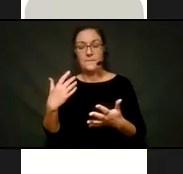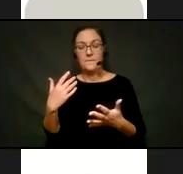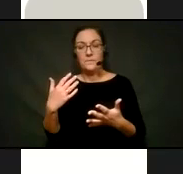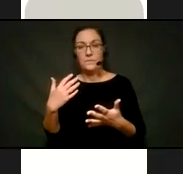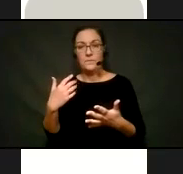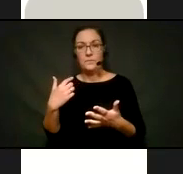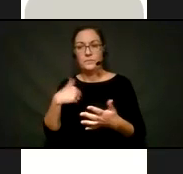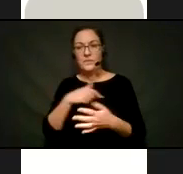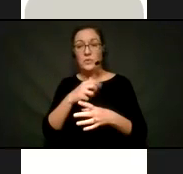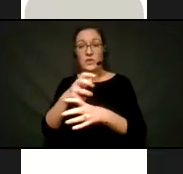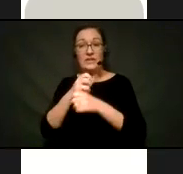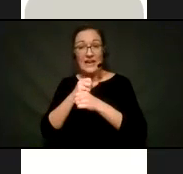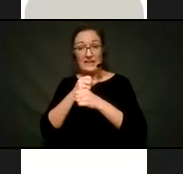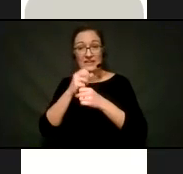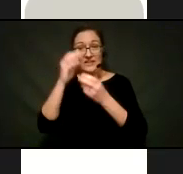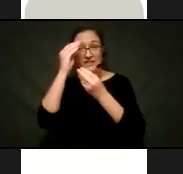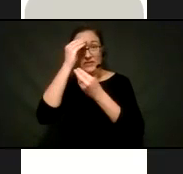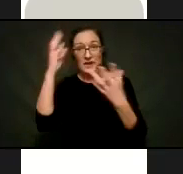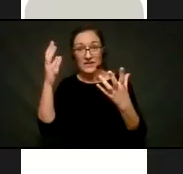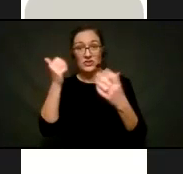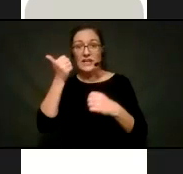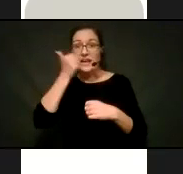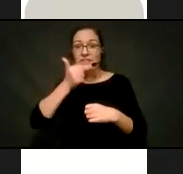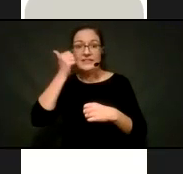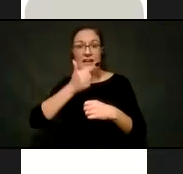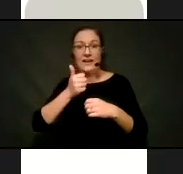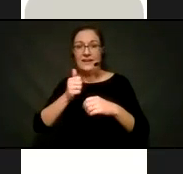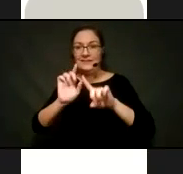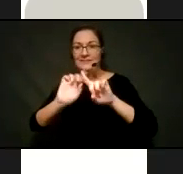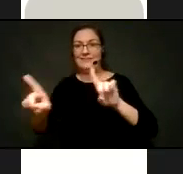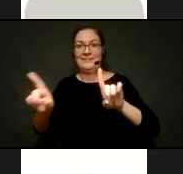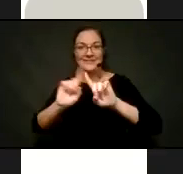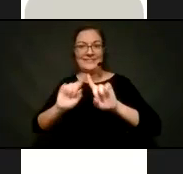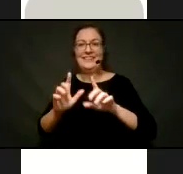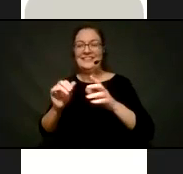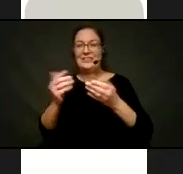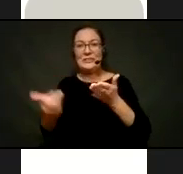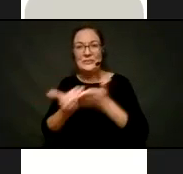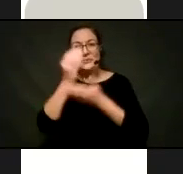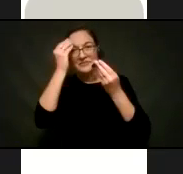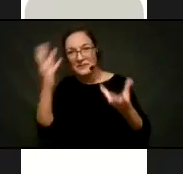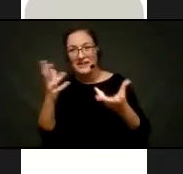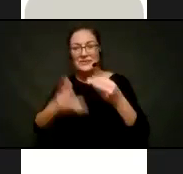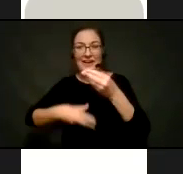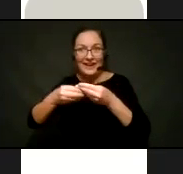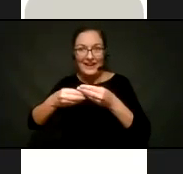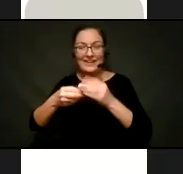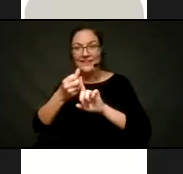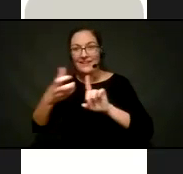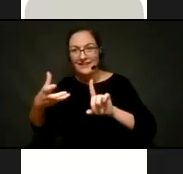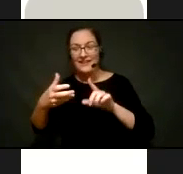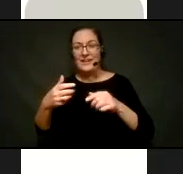very quick and it's changing. We do anticipate hearing more from the advisory committee on